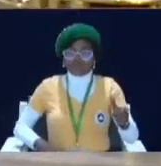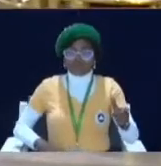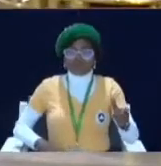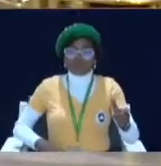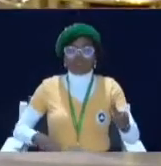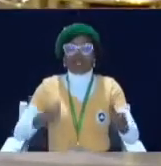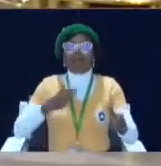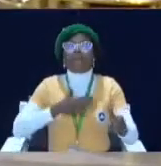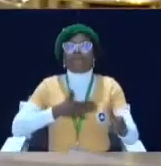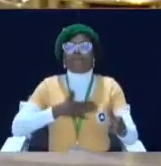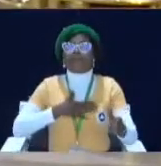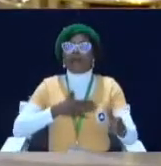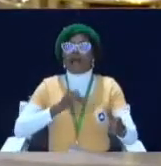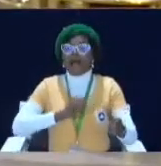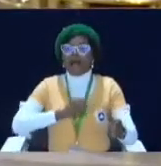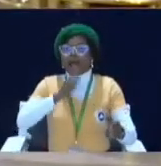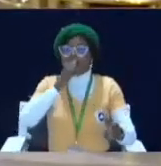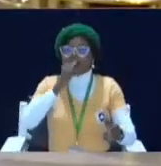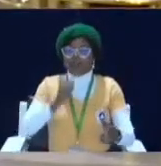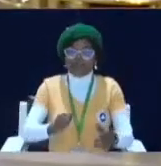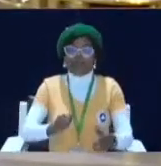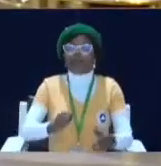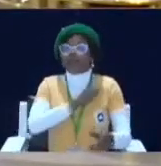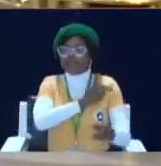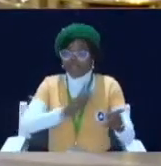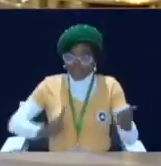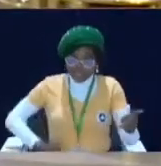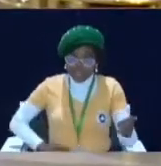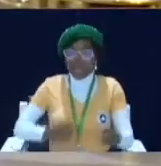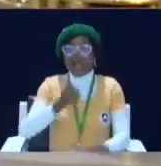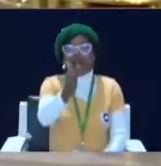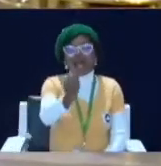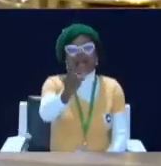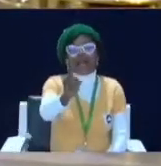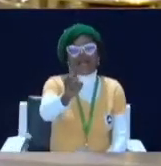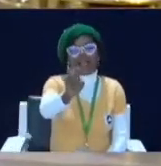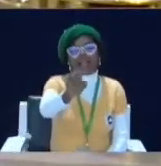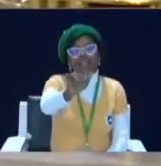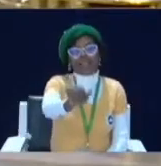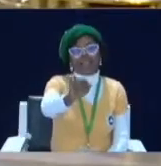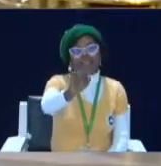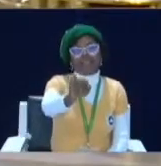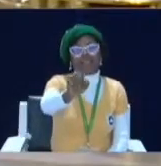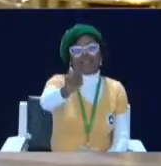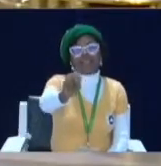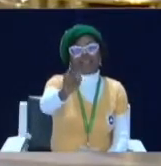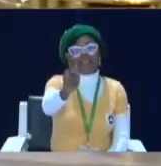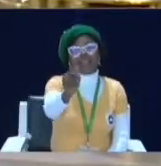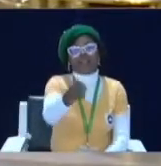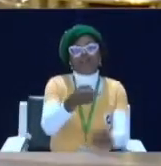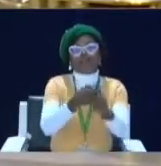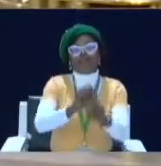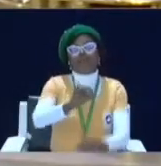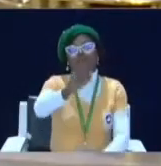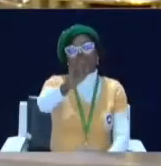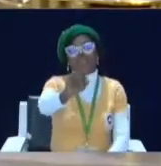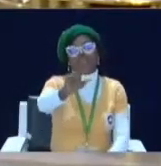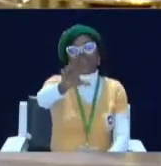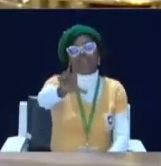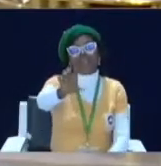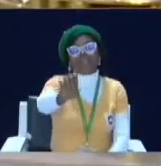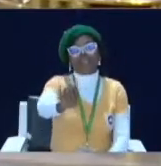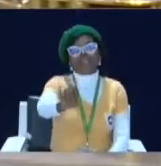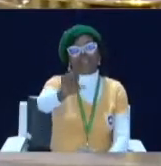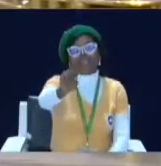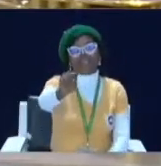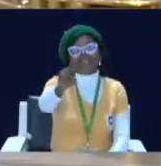Emi Oba Adeyinka Michael Ademuyiwa from Ilesha, Oni Lerin of Ilerin